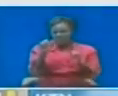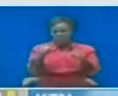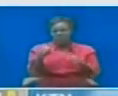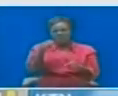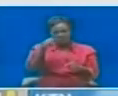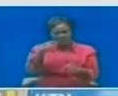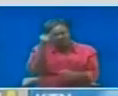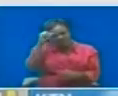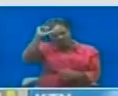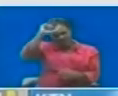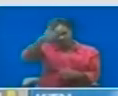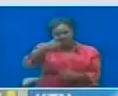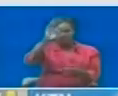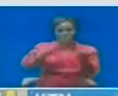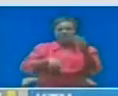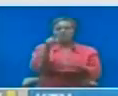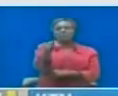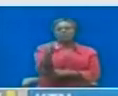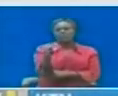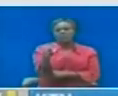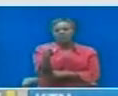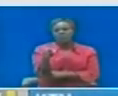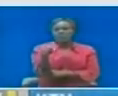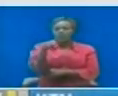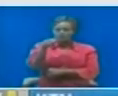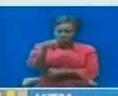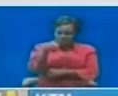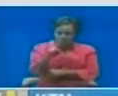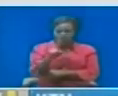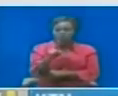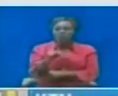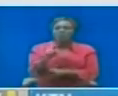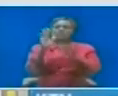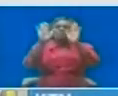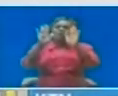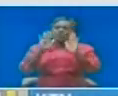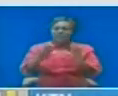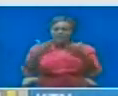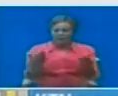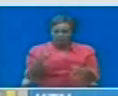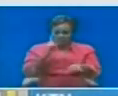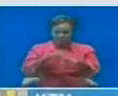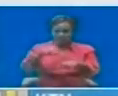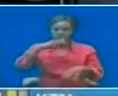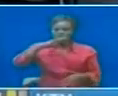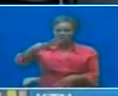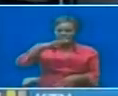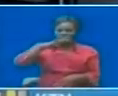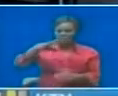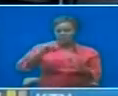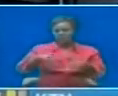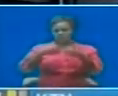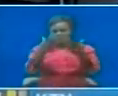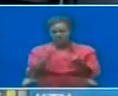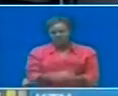more intelligent than you are at a specific time. So how do you remain relevant in a business like this one?